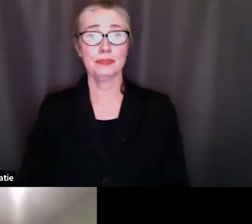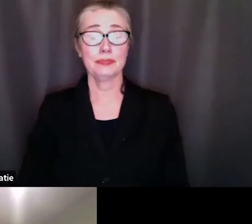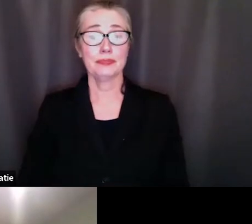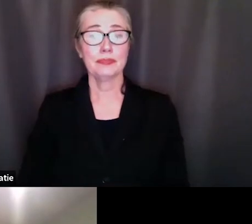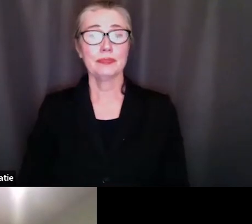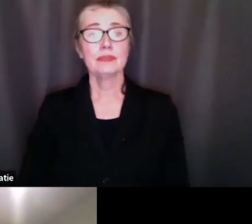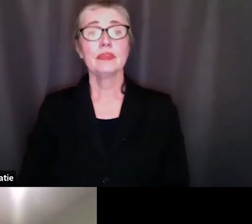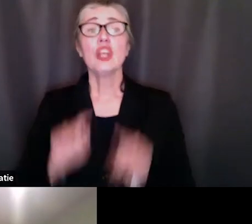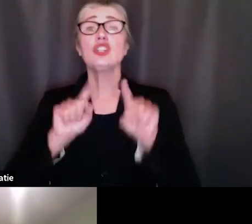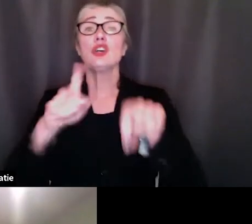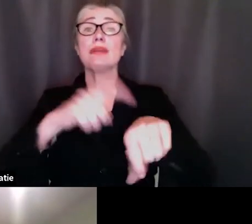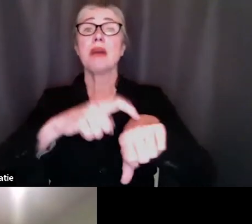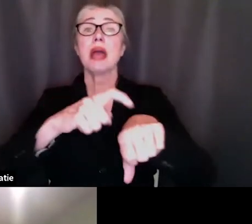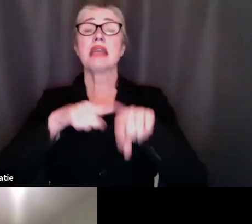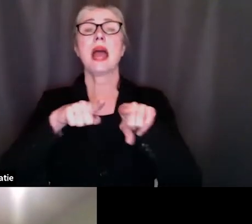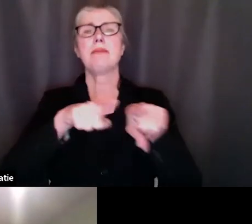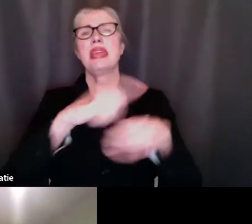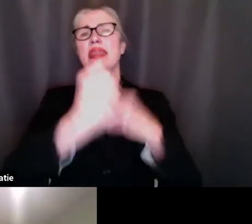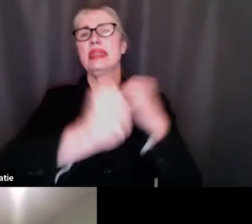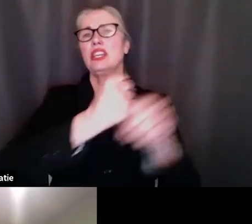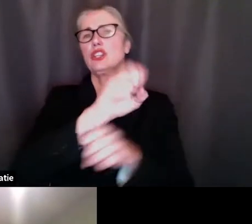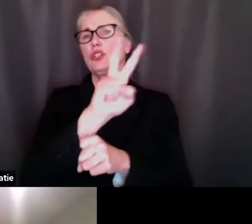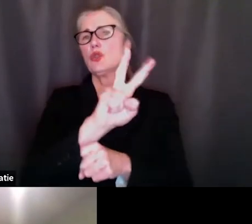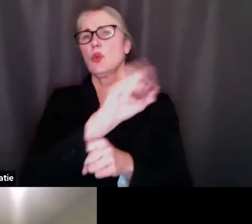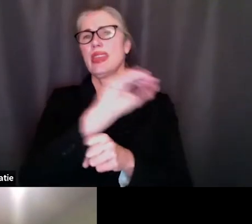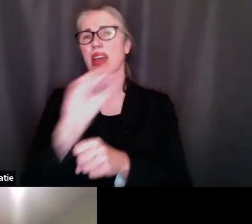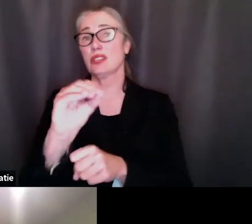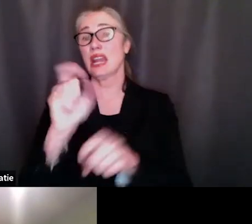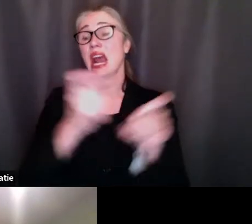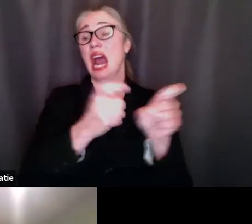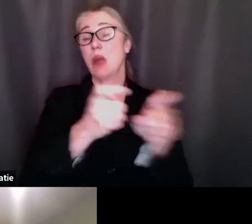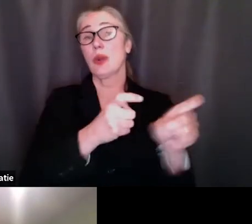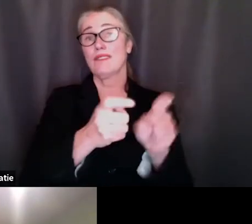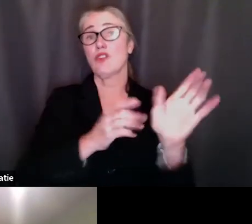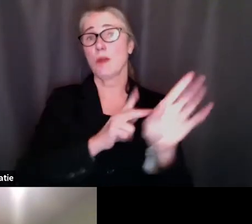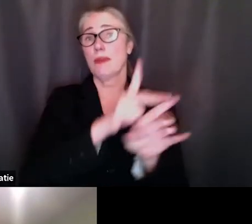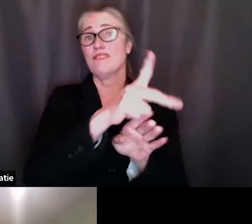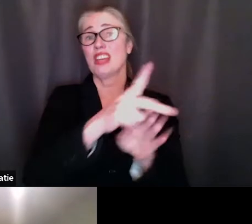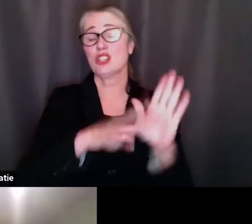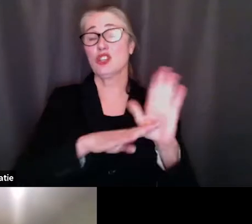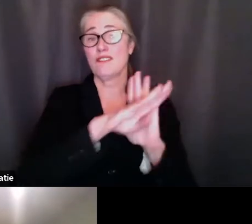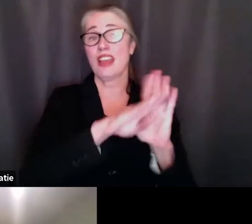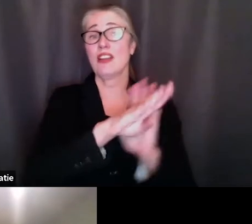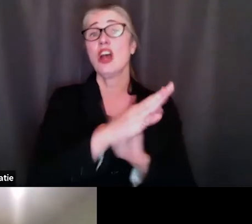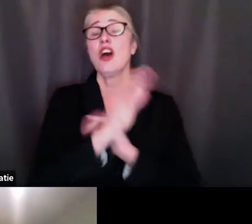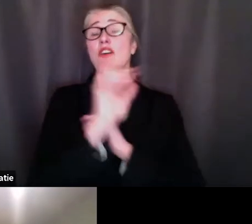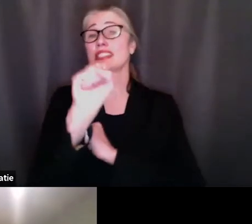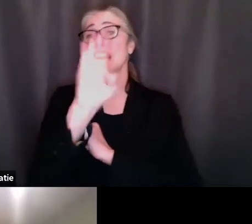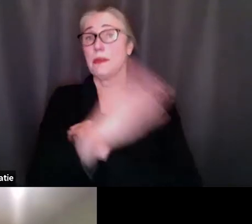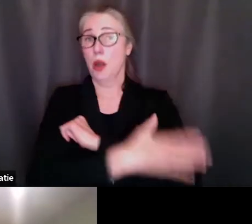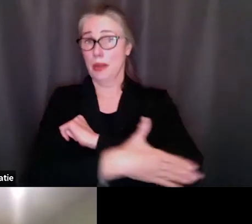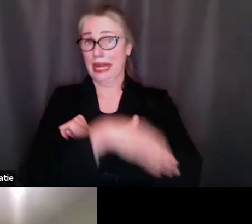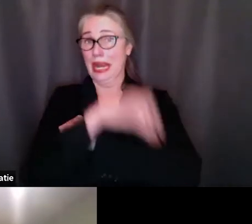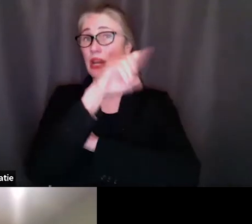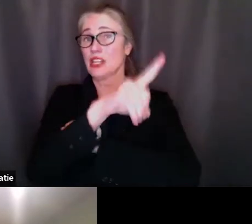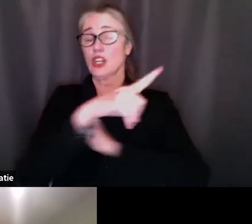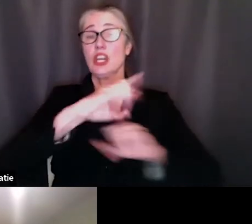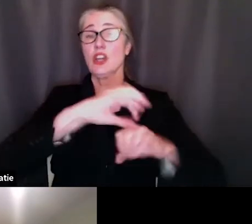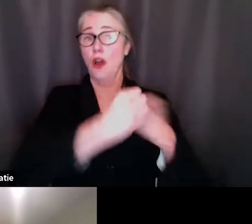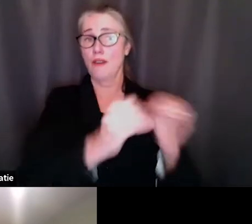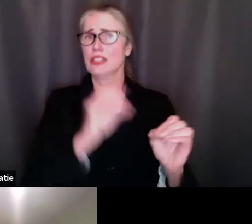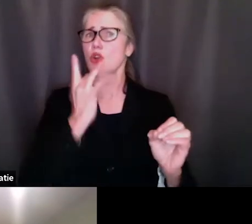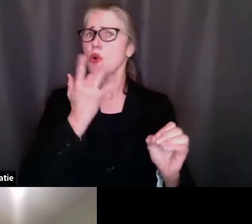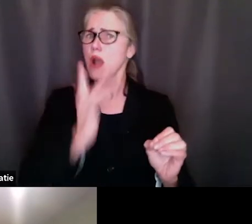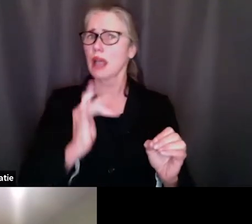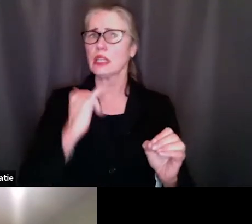during my time in the mid 2000s working as the director of professional development at the santa barbara county head office i was very fortunate to have access to and